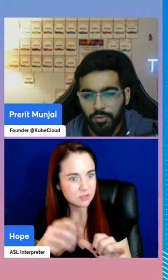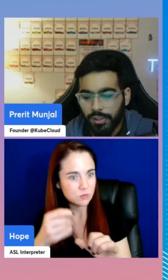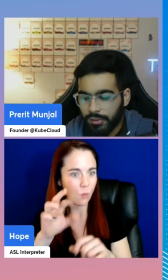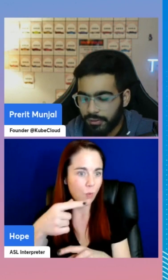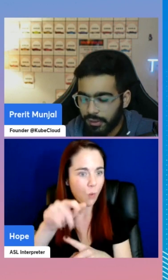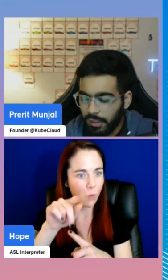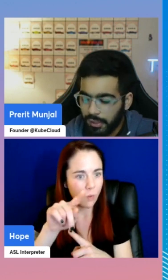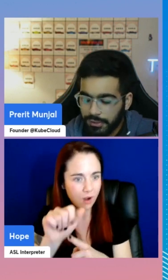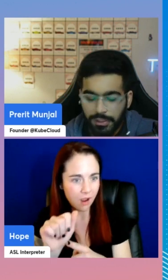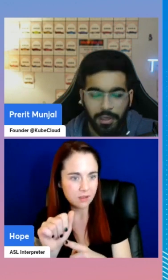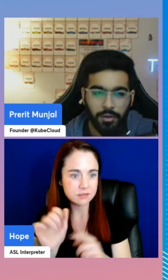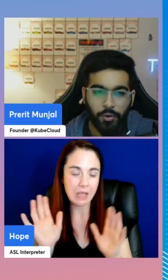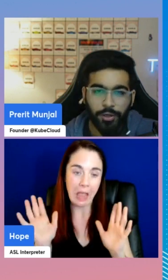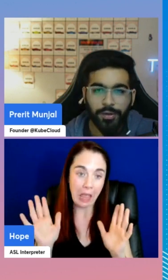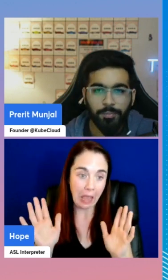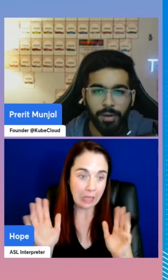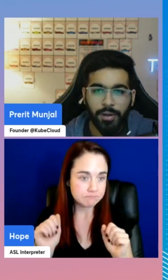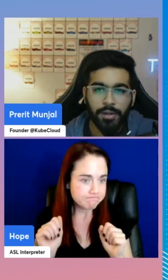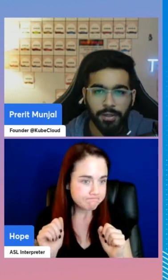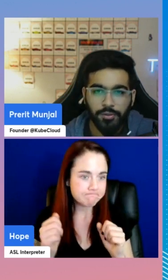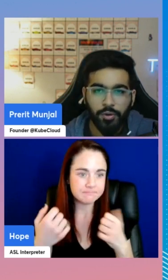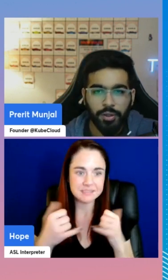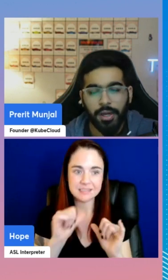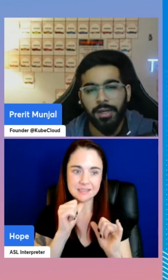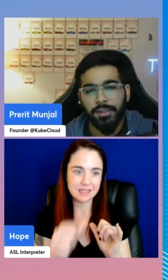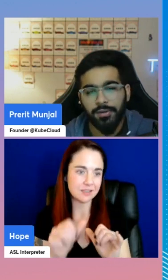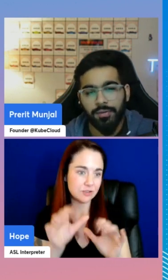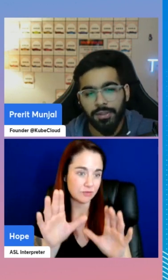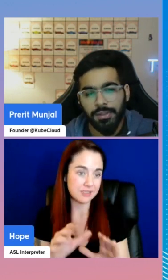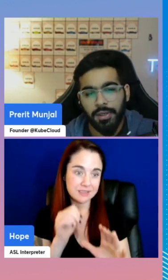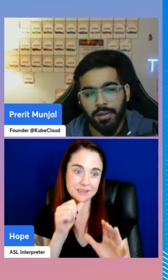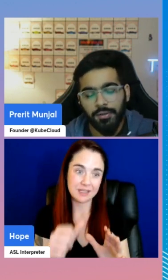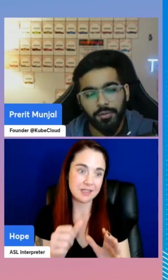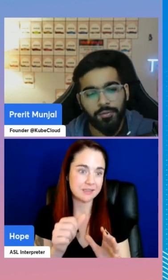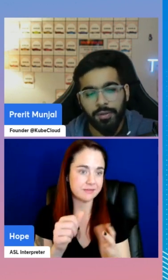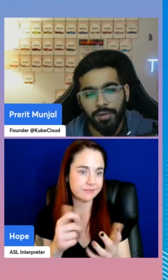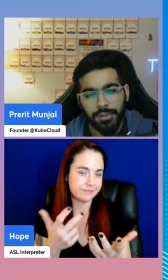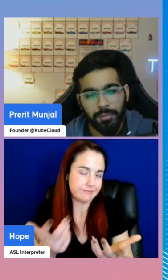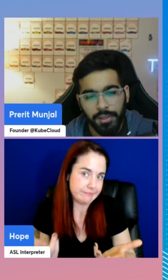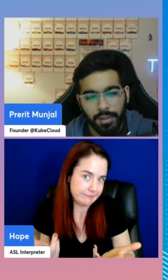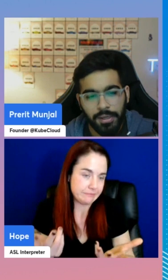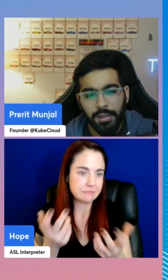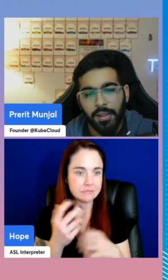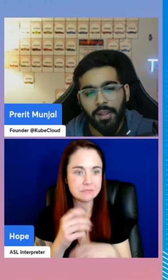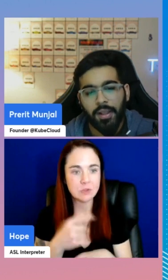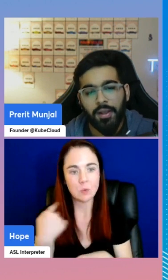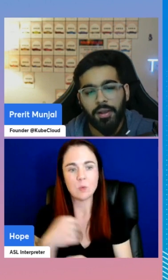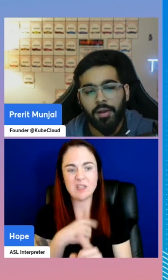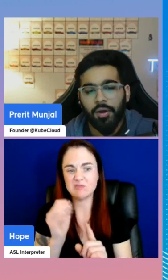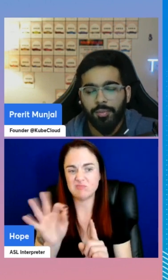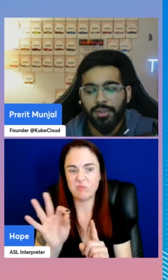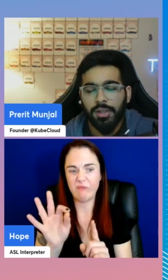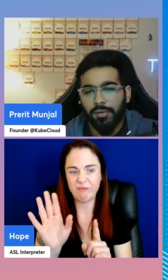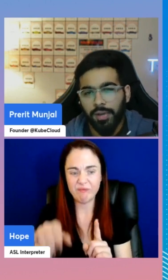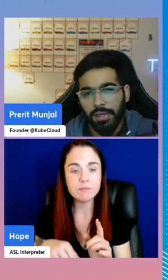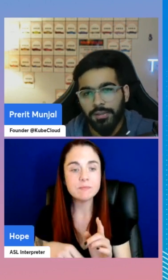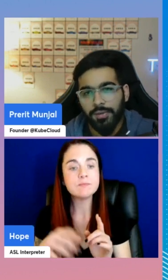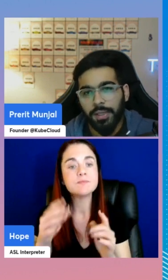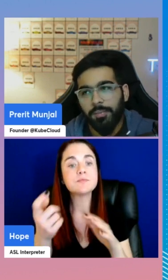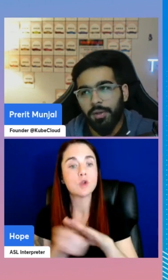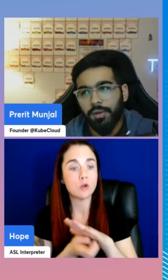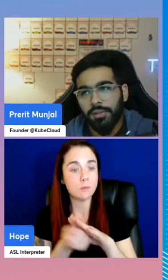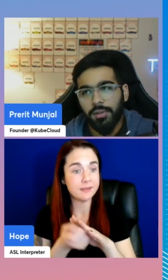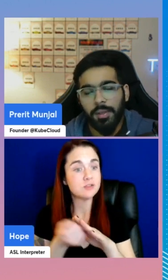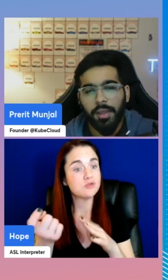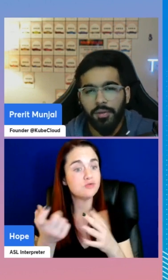app engine. So it's still not in beta, it is not in ideation phase till now, so we have disabled that. Automation can find